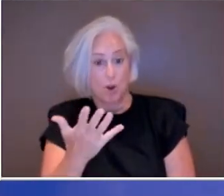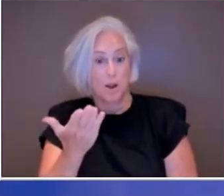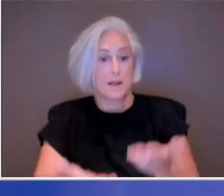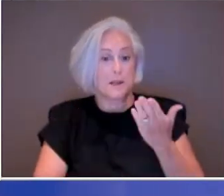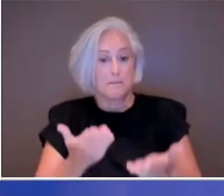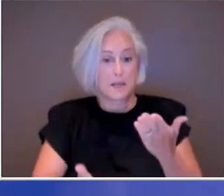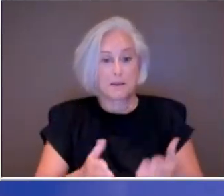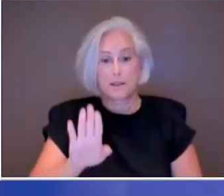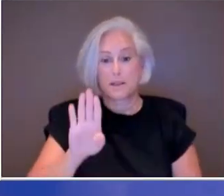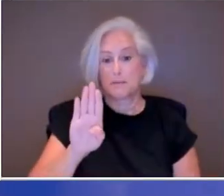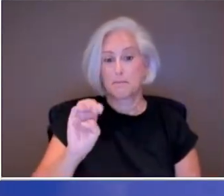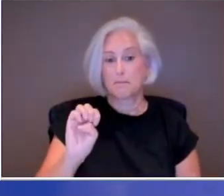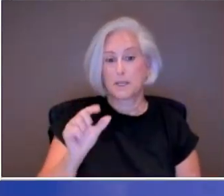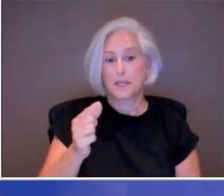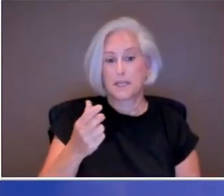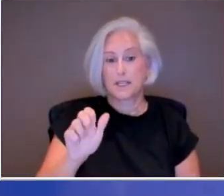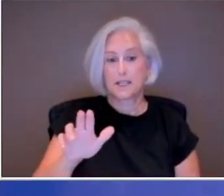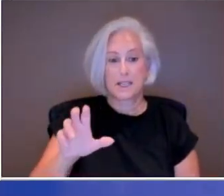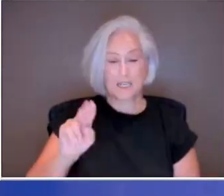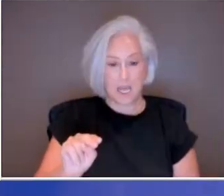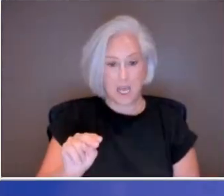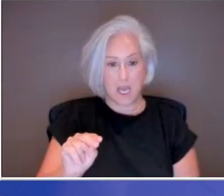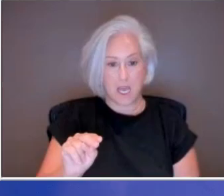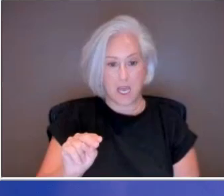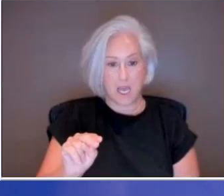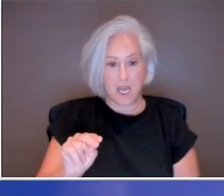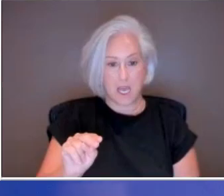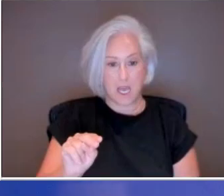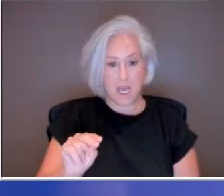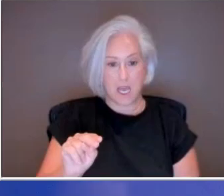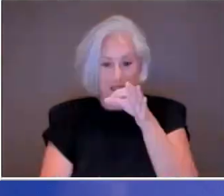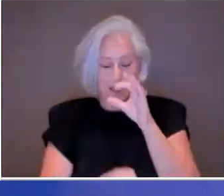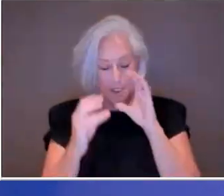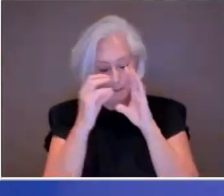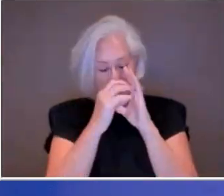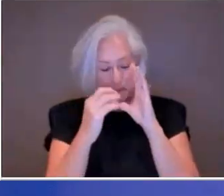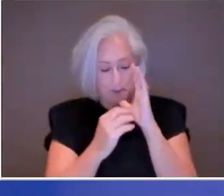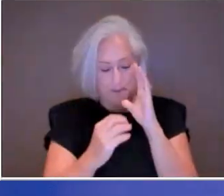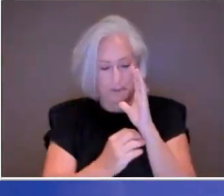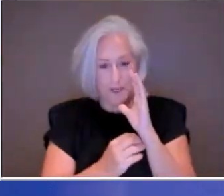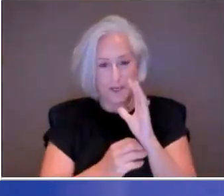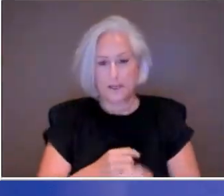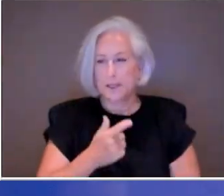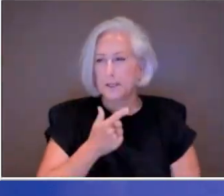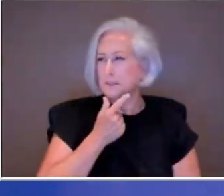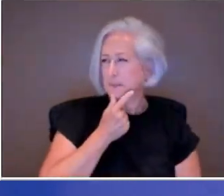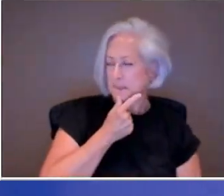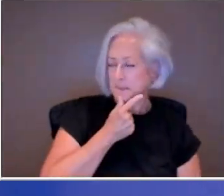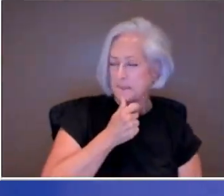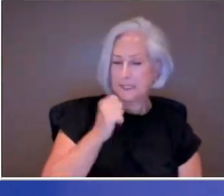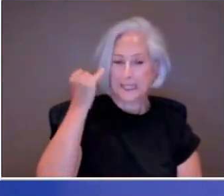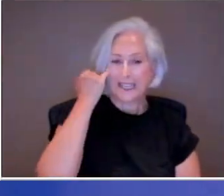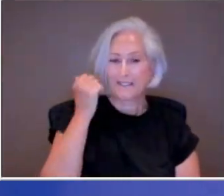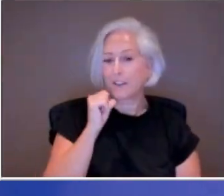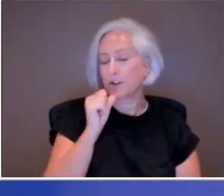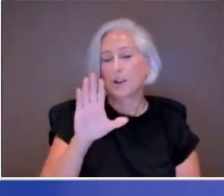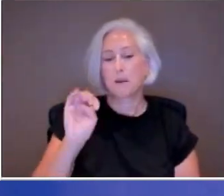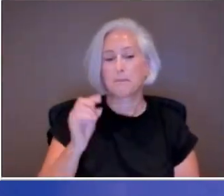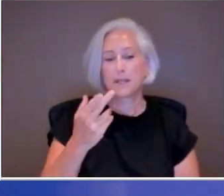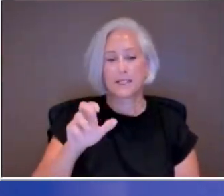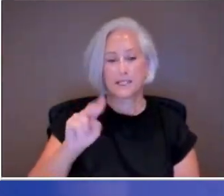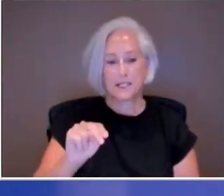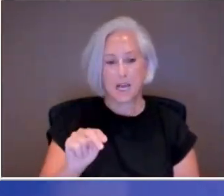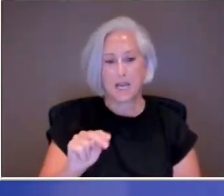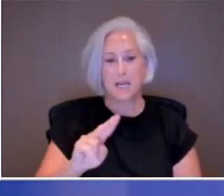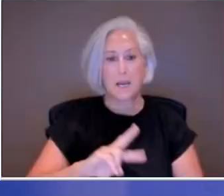lesions. And I was like, well, wait a minute. If they're not benign, that means it could potentially be